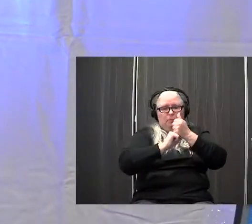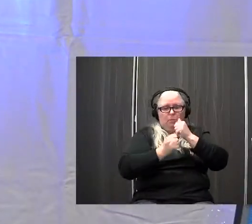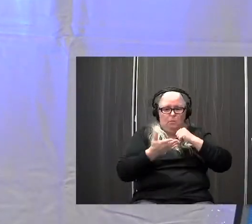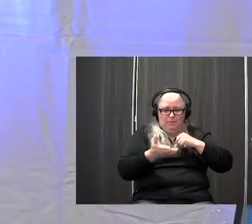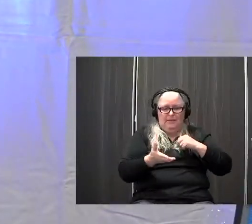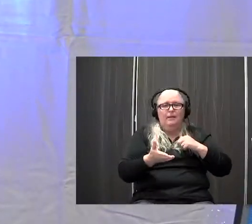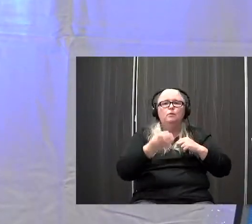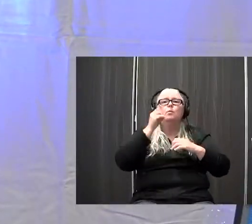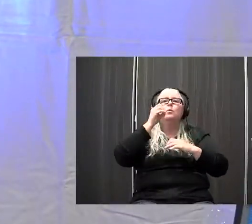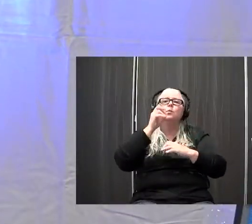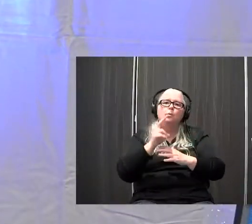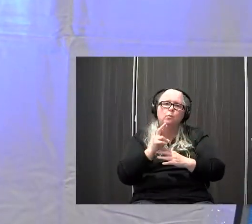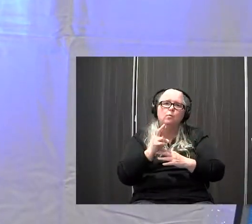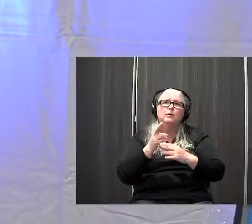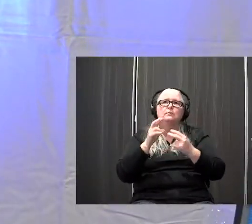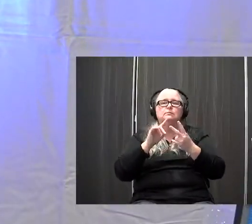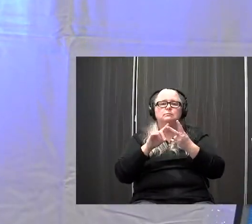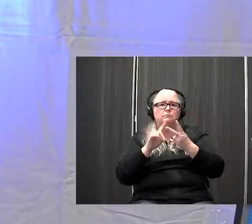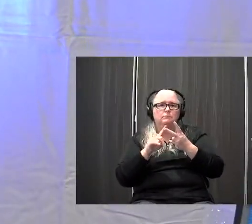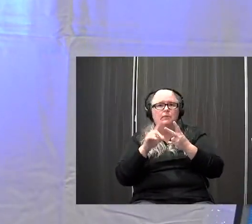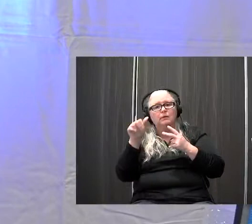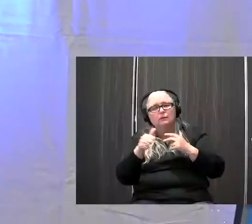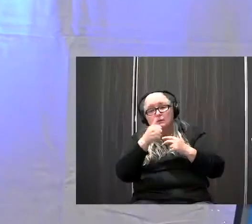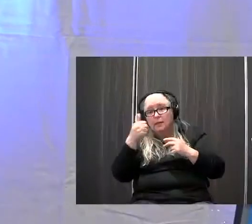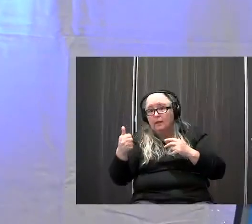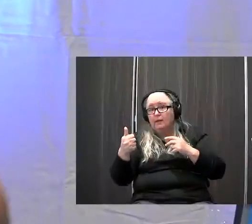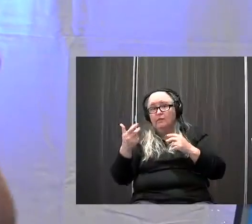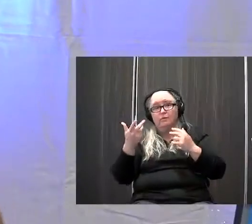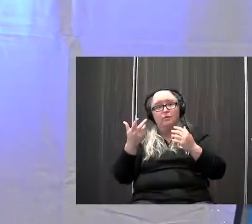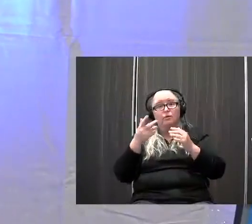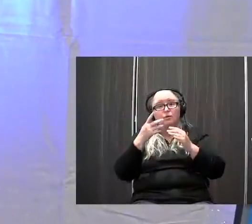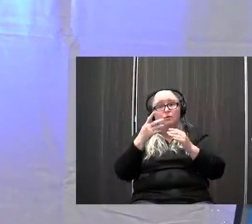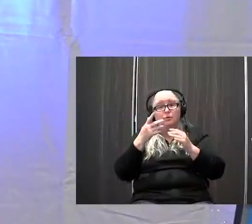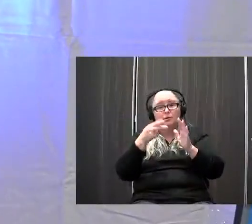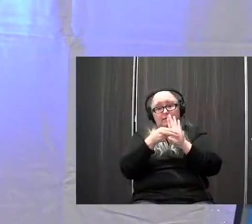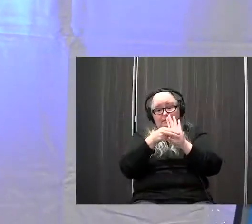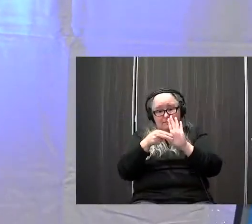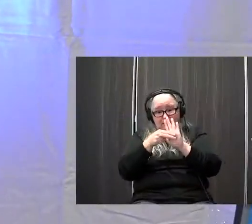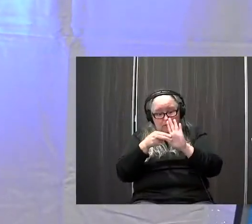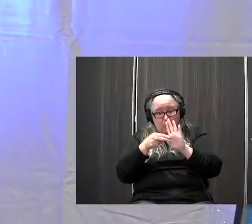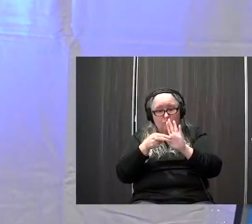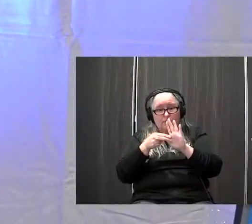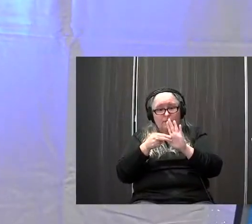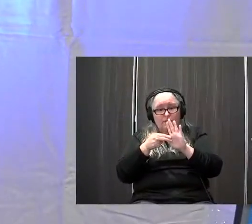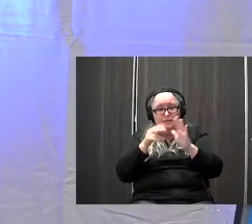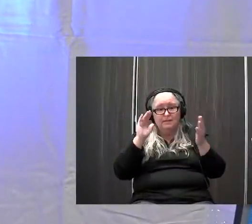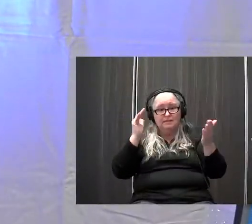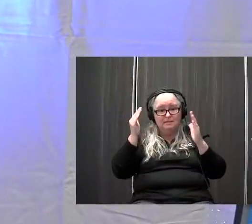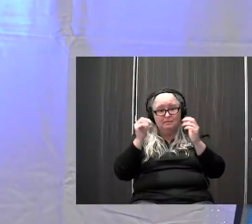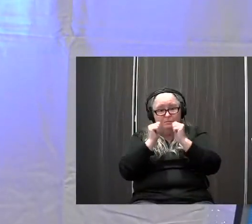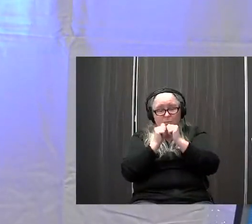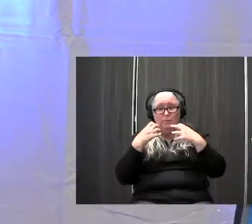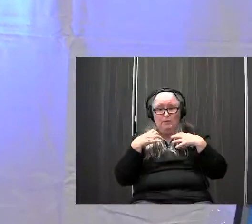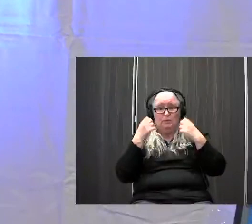Or, there could be another condition that is like a mimic of charge. And so that's